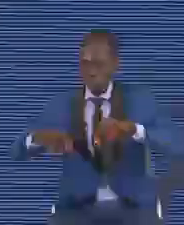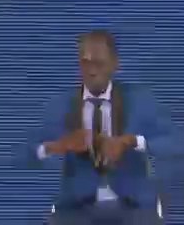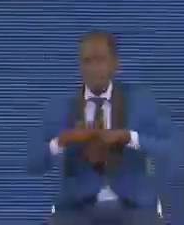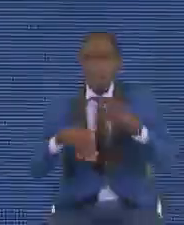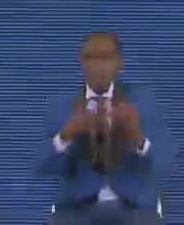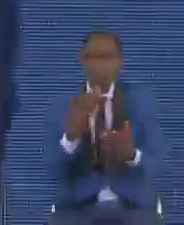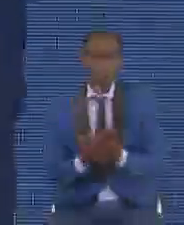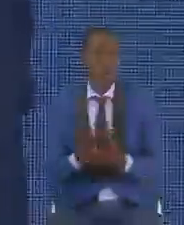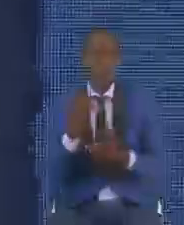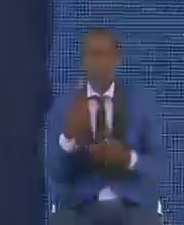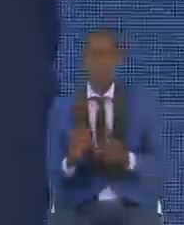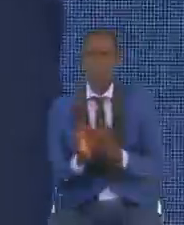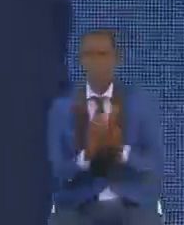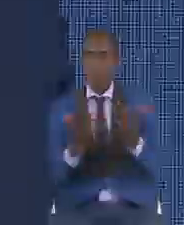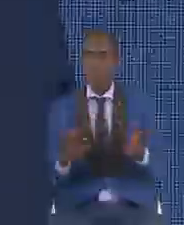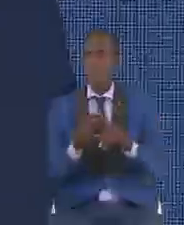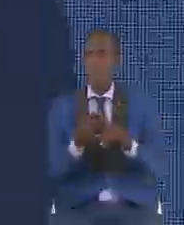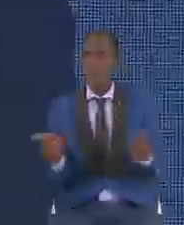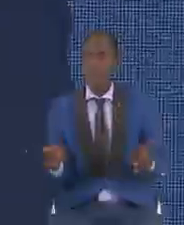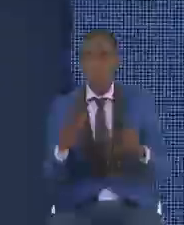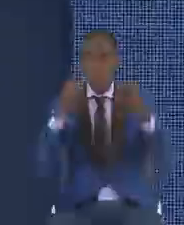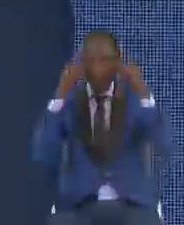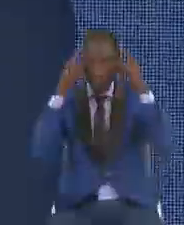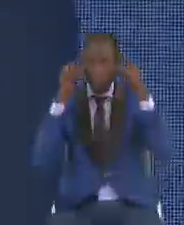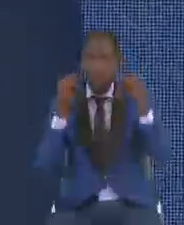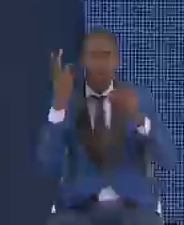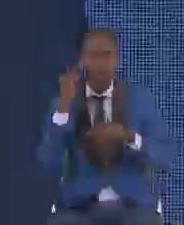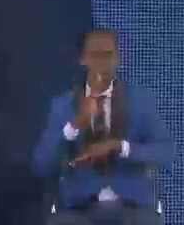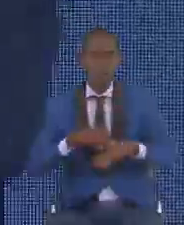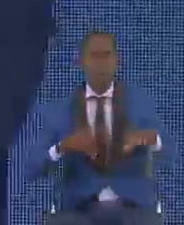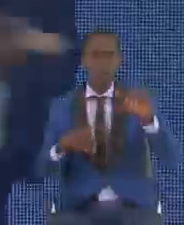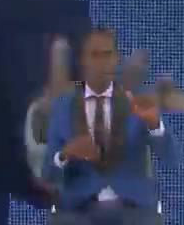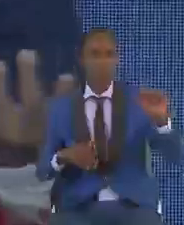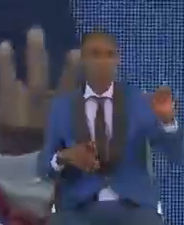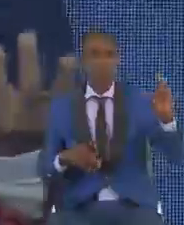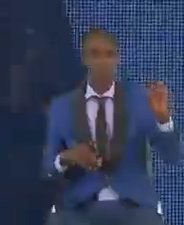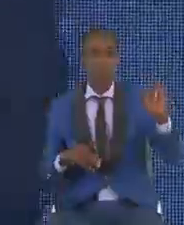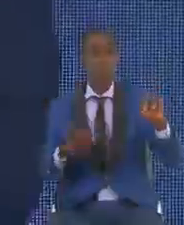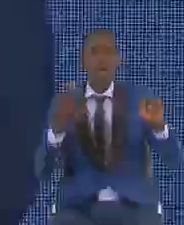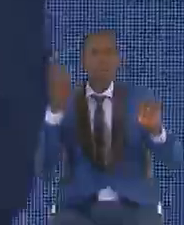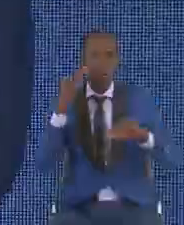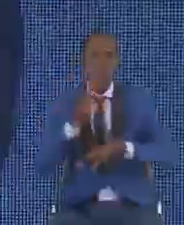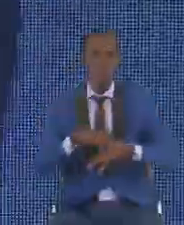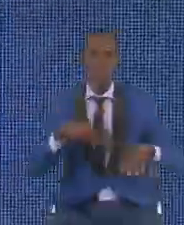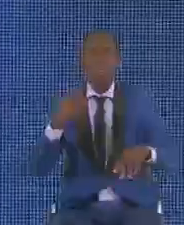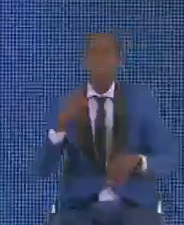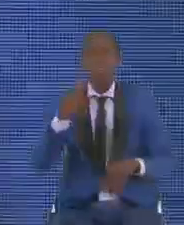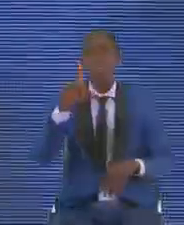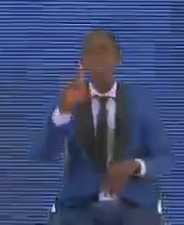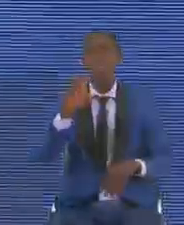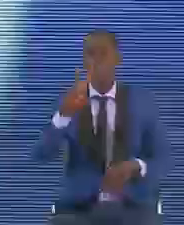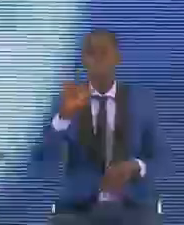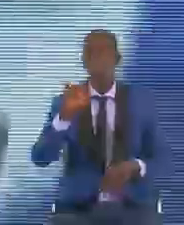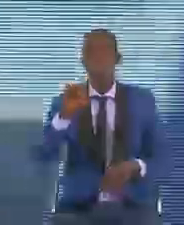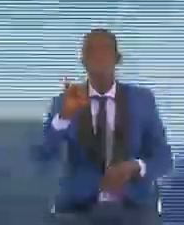Moses was appointed. Aaron was appointed. The Levites were appointed. You might